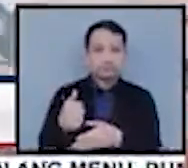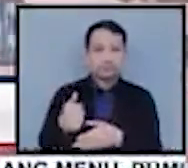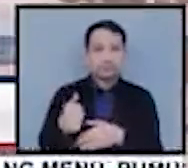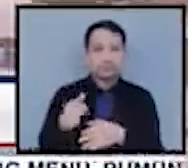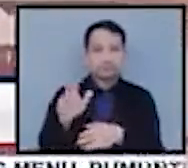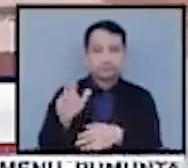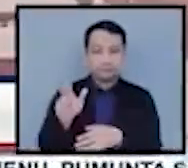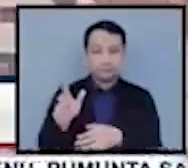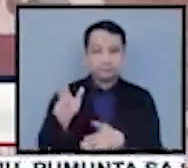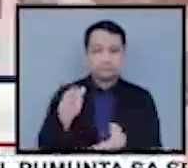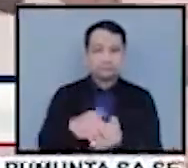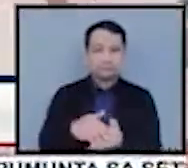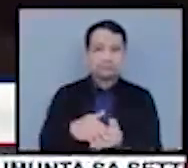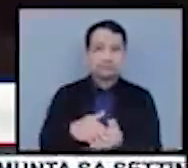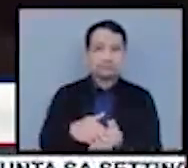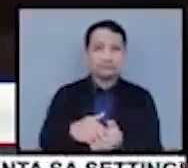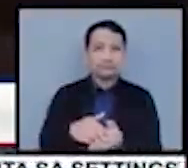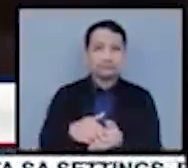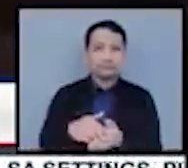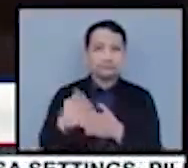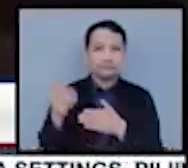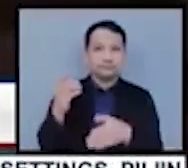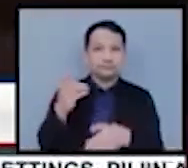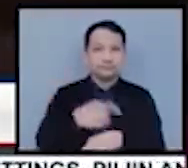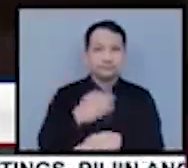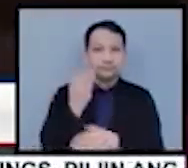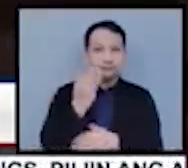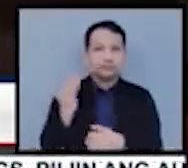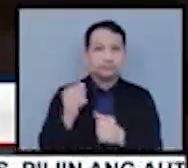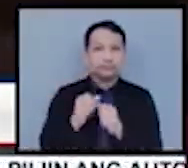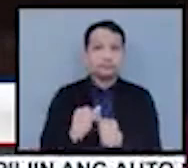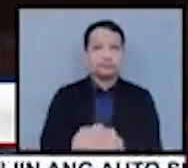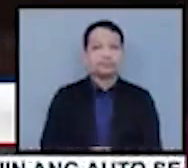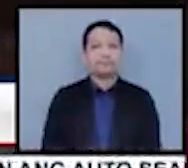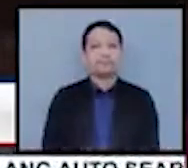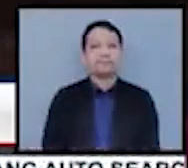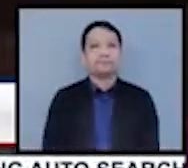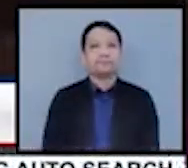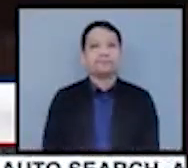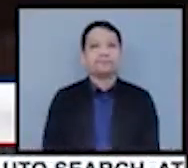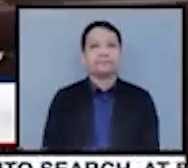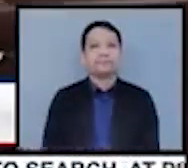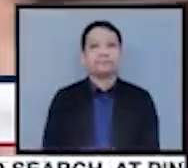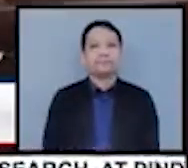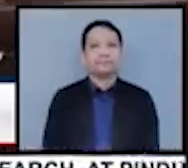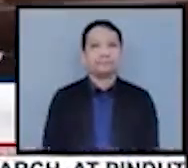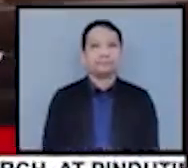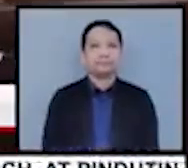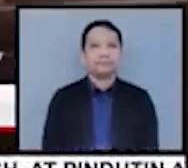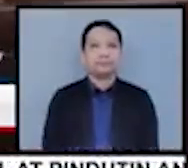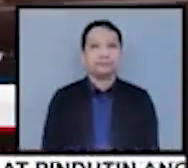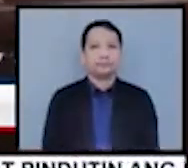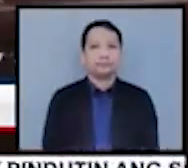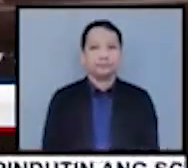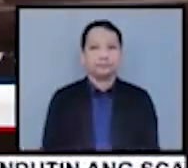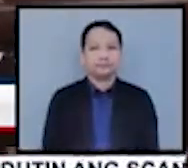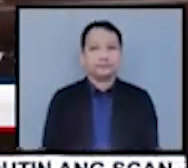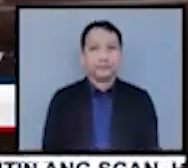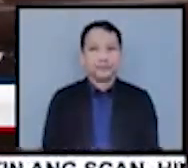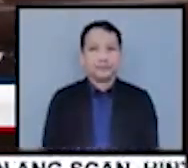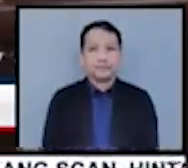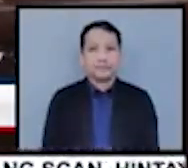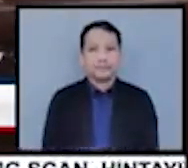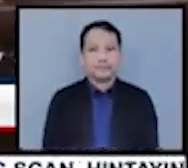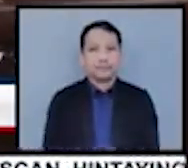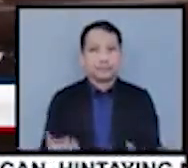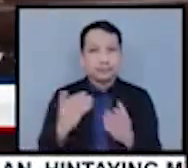30,000 pisong container deposit. They are assuming that these are additional charges. Again, I give